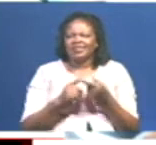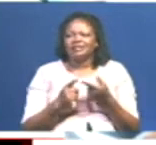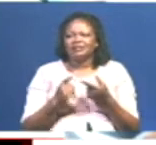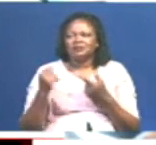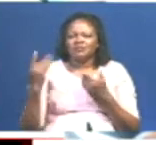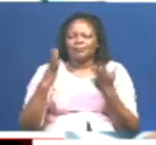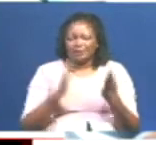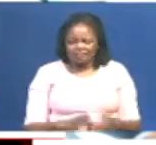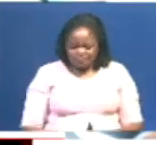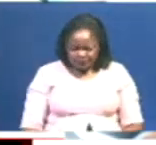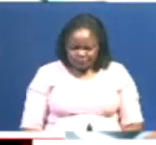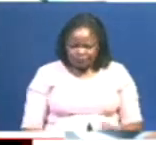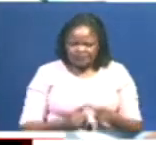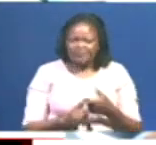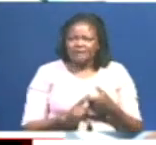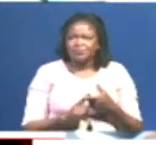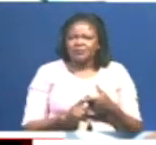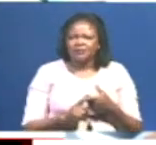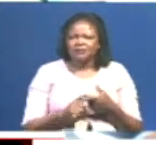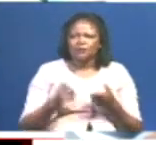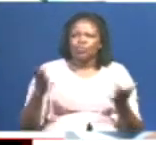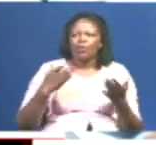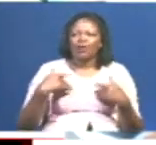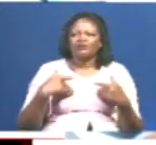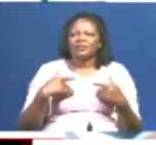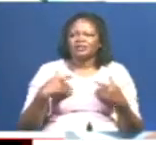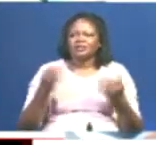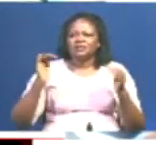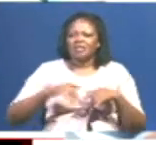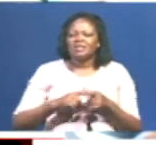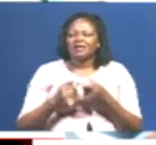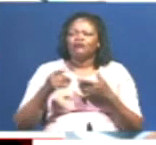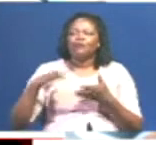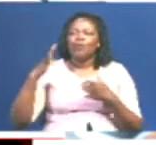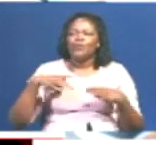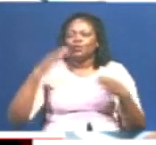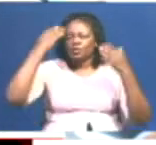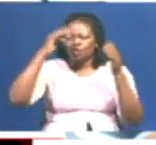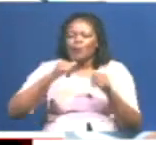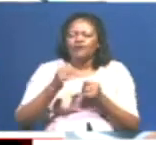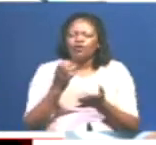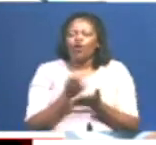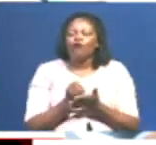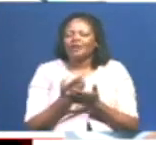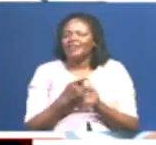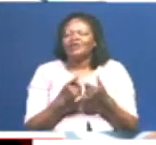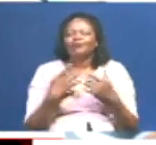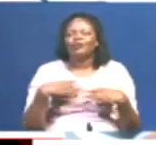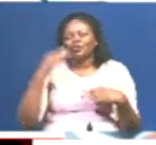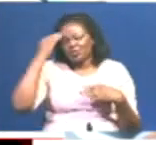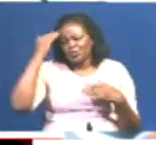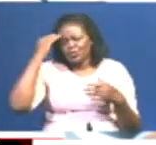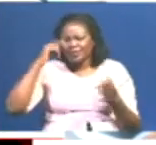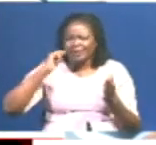So we are, like you can see the location where we are hosting these events. It attracts more people who don't know about coffee. Everyone wants to know about coffee, the